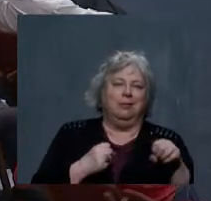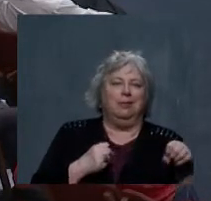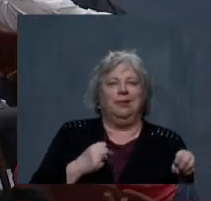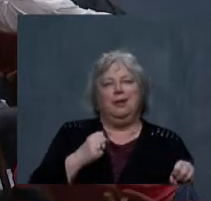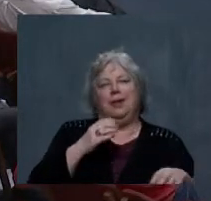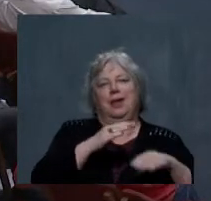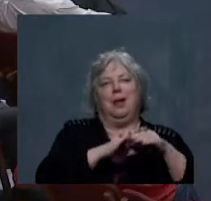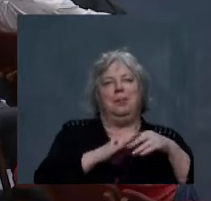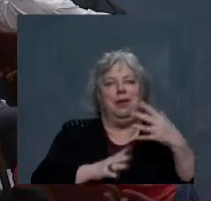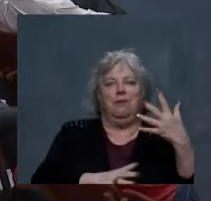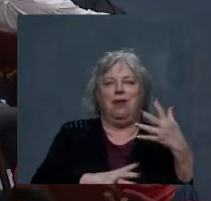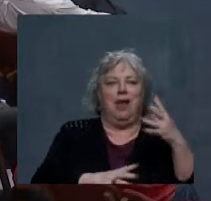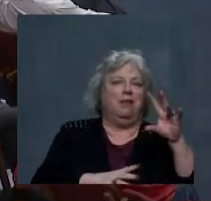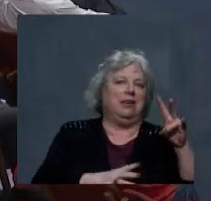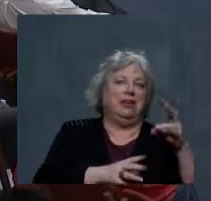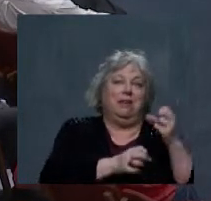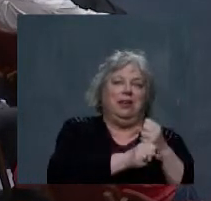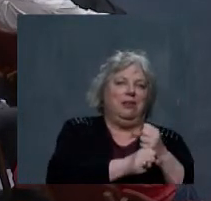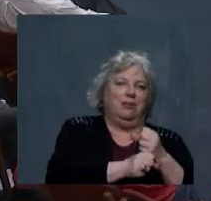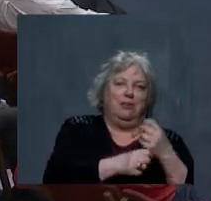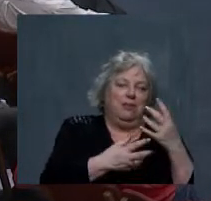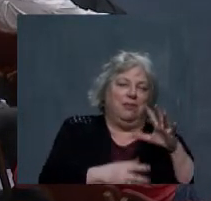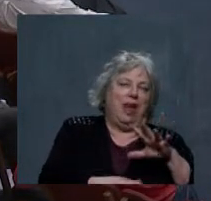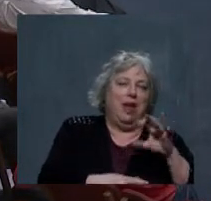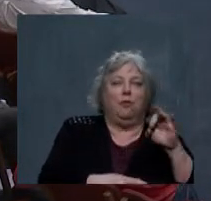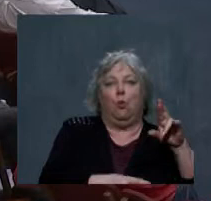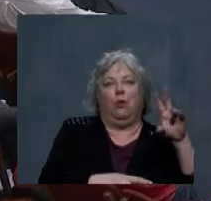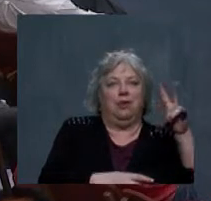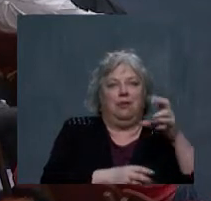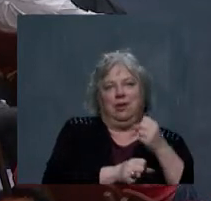take 5, 7 years, who knows.